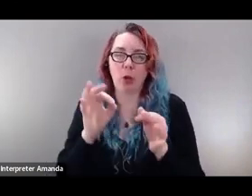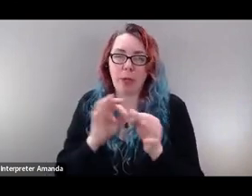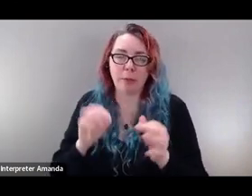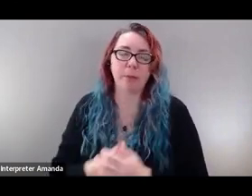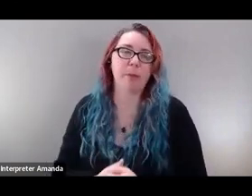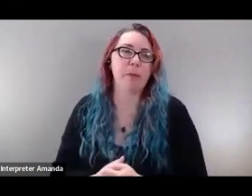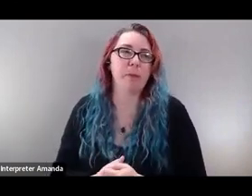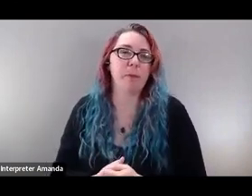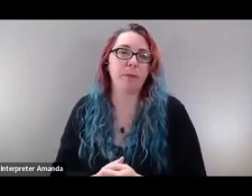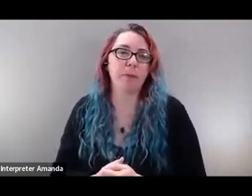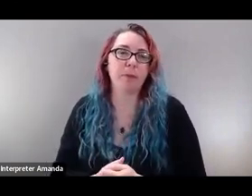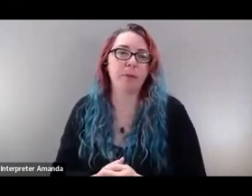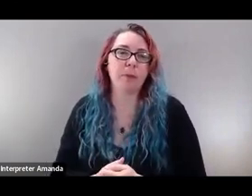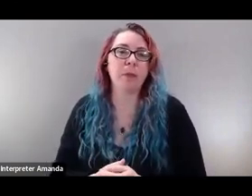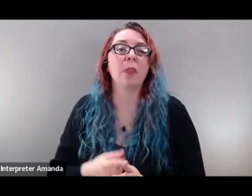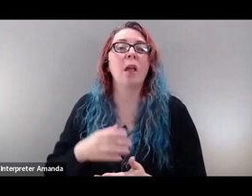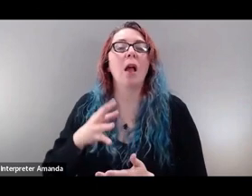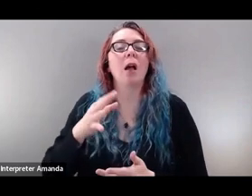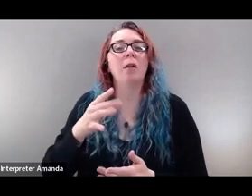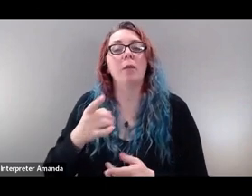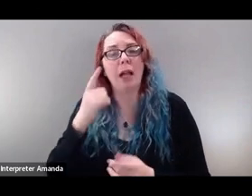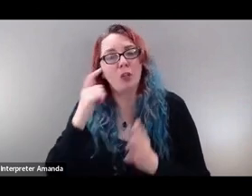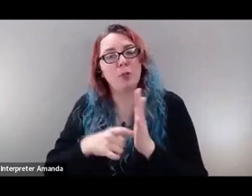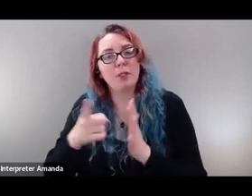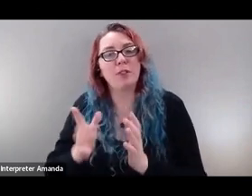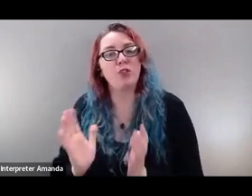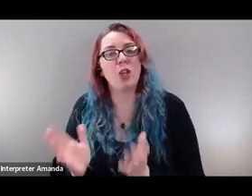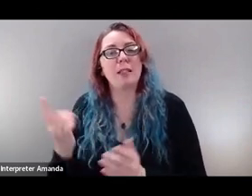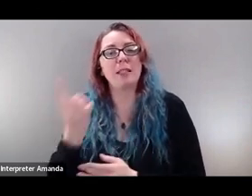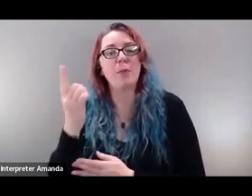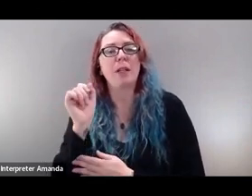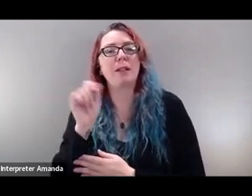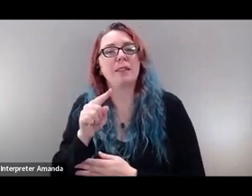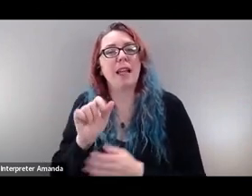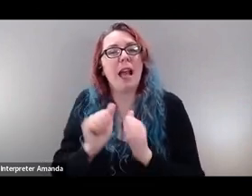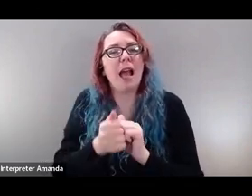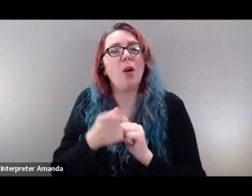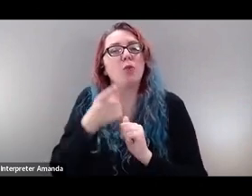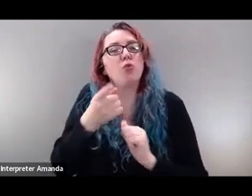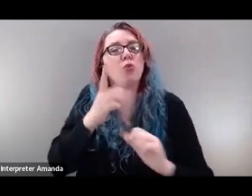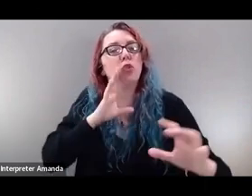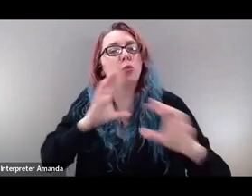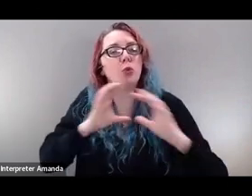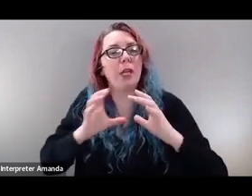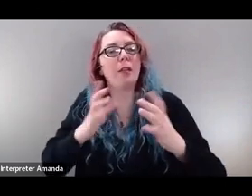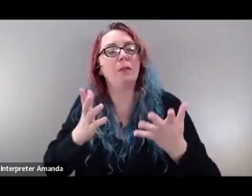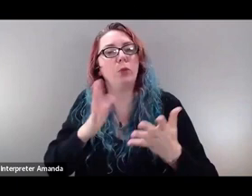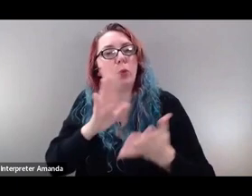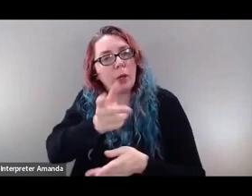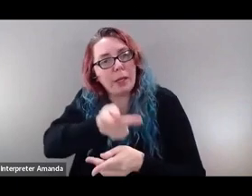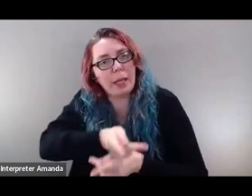the chat, like, how do you communicate the ethos of care to your participant? Well, I see if we look at plant, right? It's not so